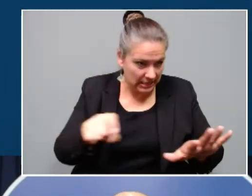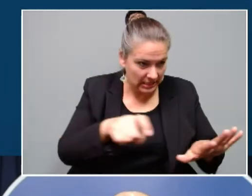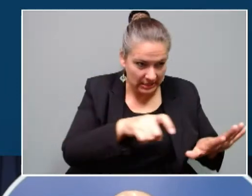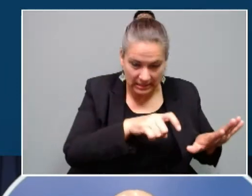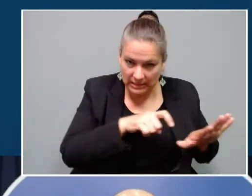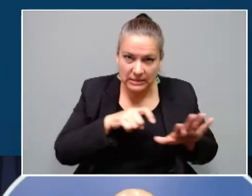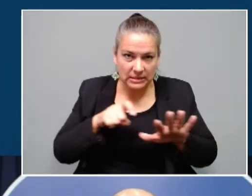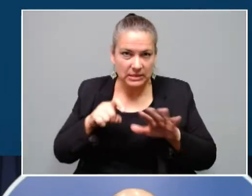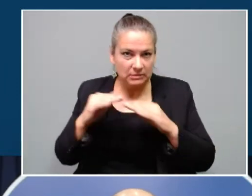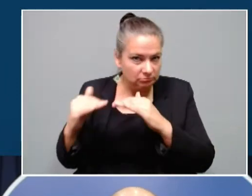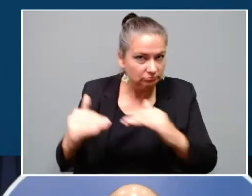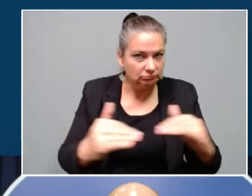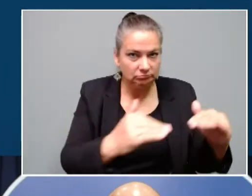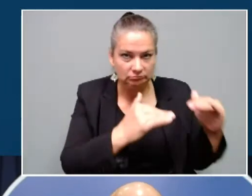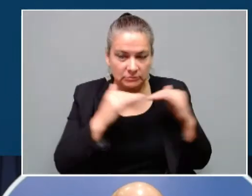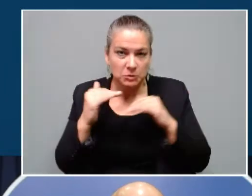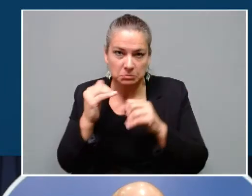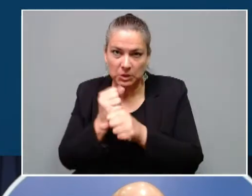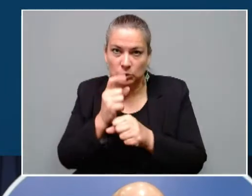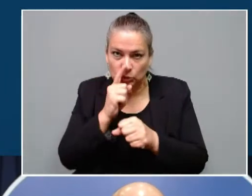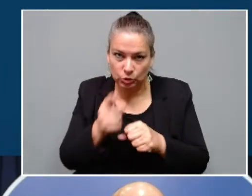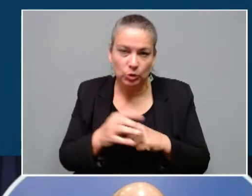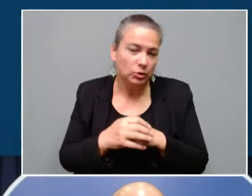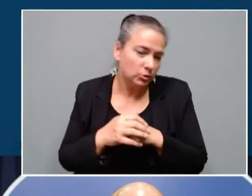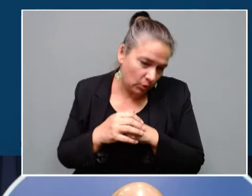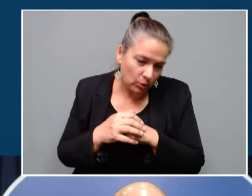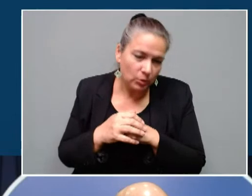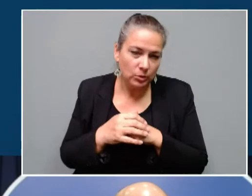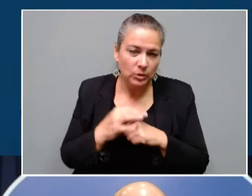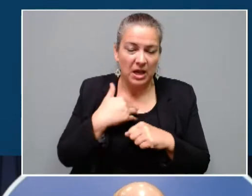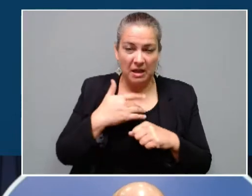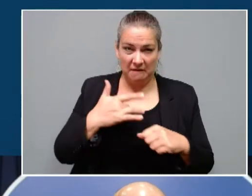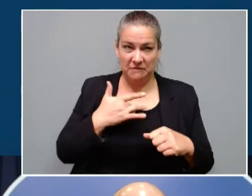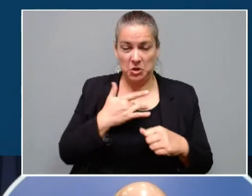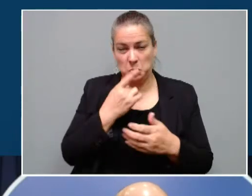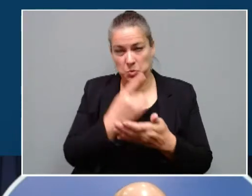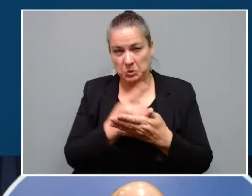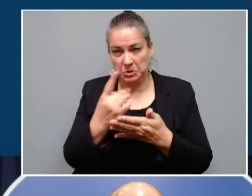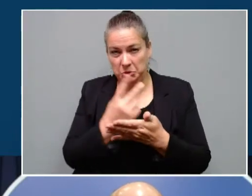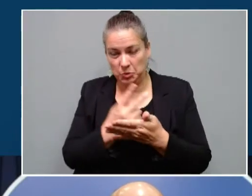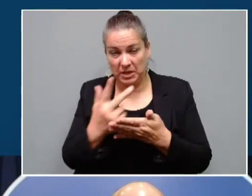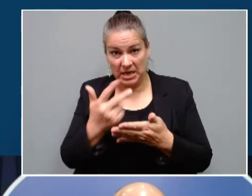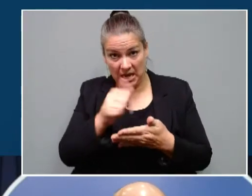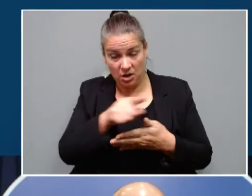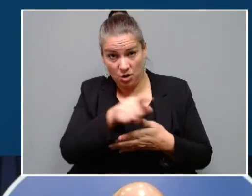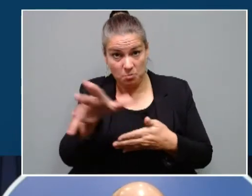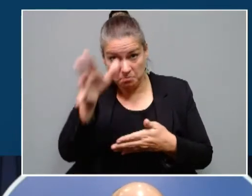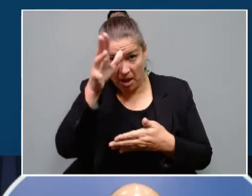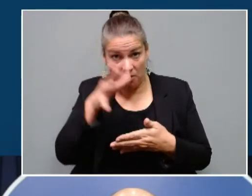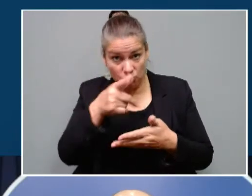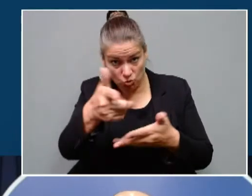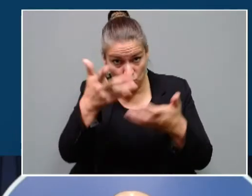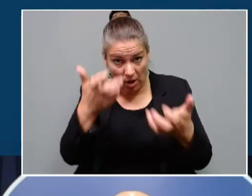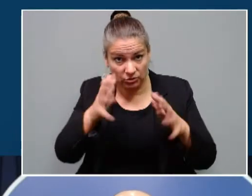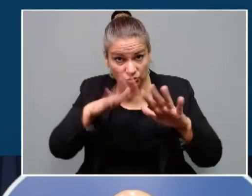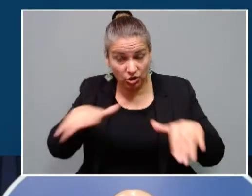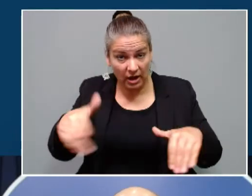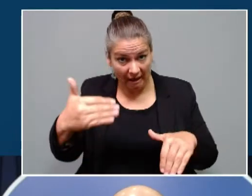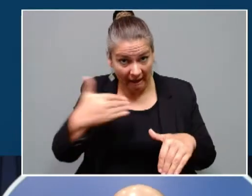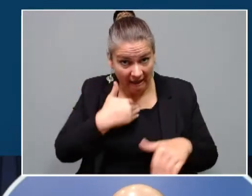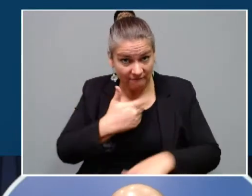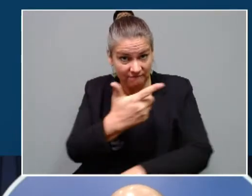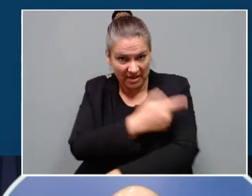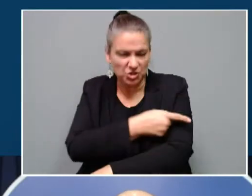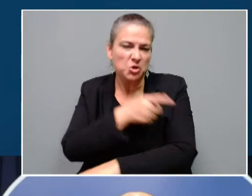equitable manner. So I'm very confident within the first few weeks that any parent who wants to have their child vaccinate should have access to these